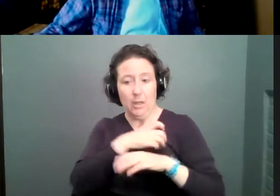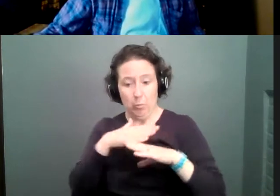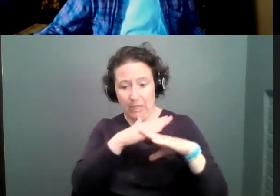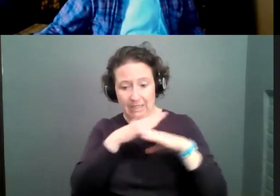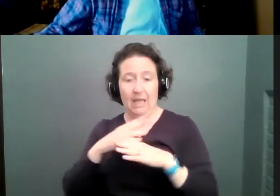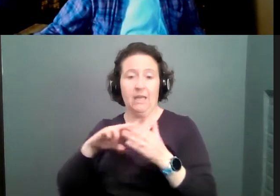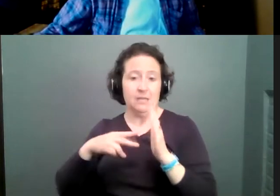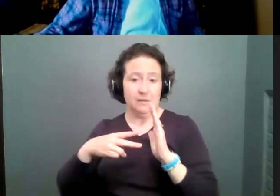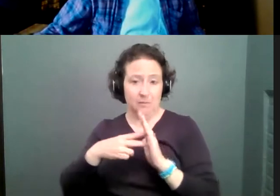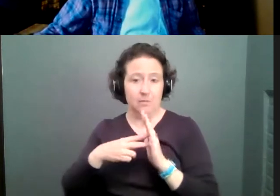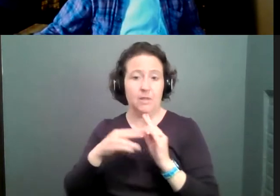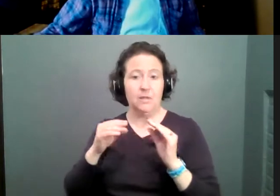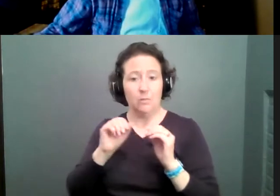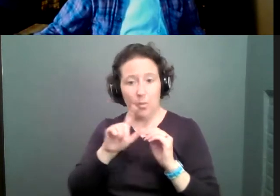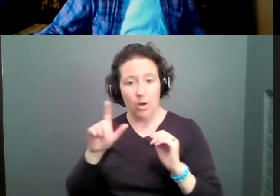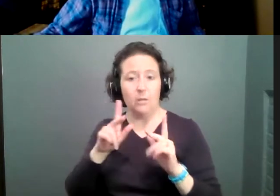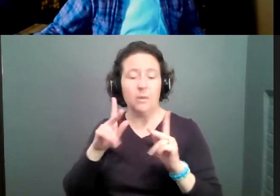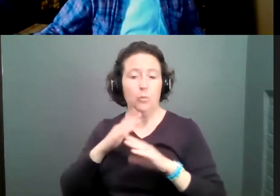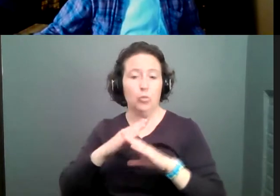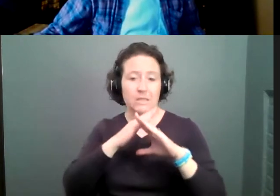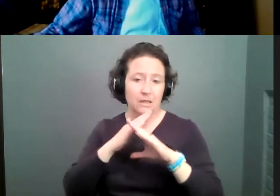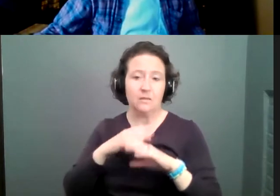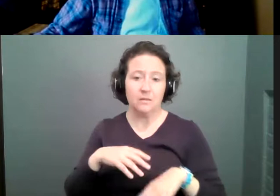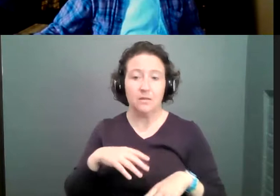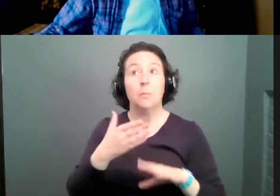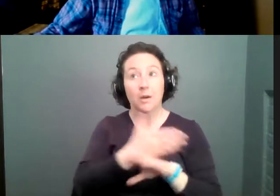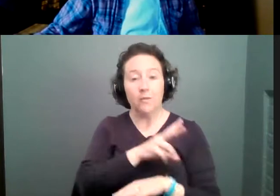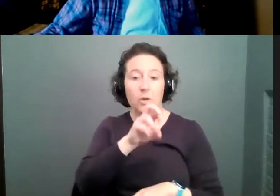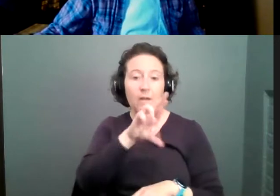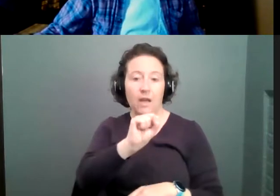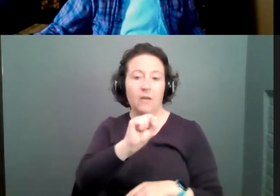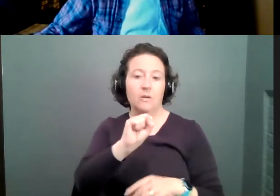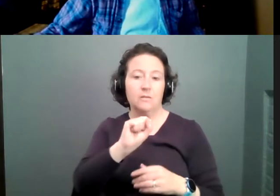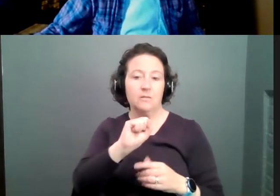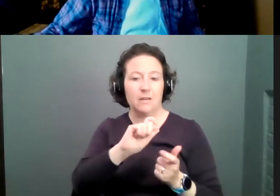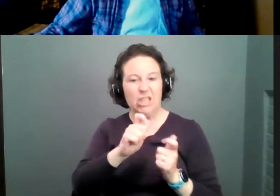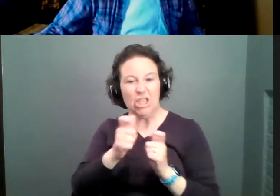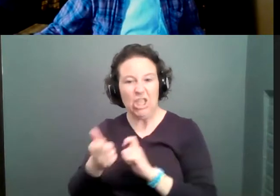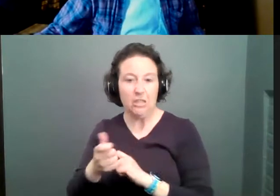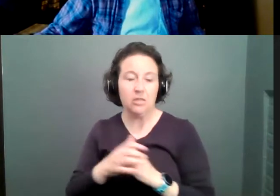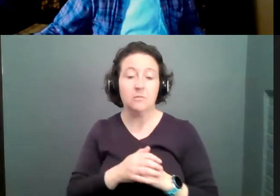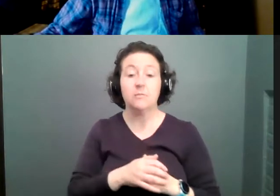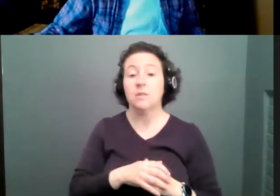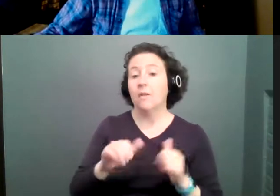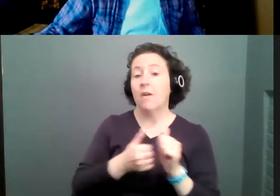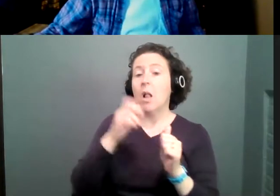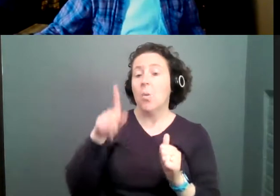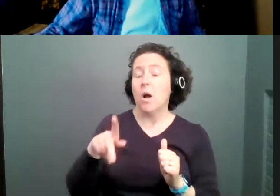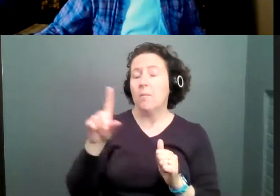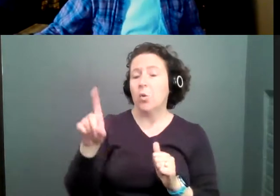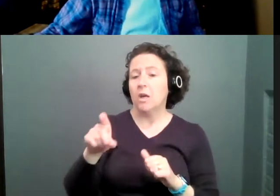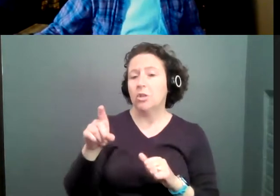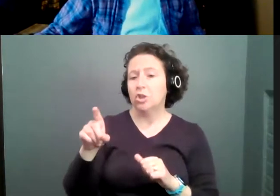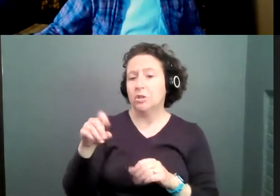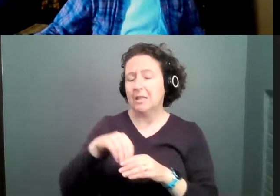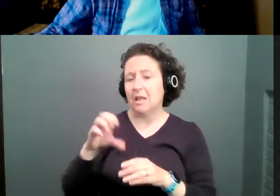possible before the virus starts to mutate. And then to follow up to a question that was on